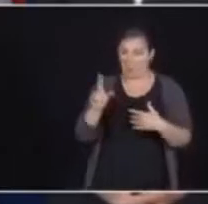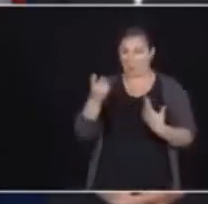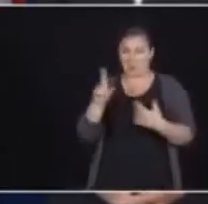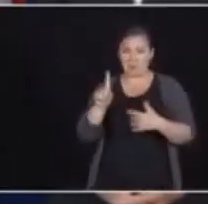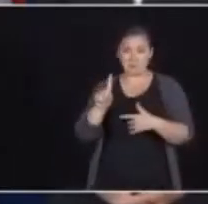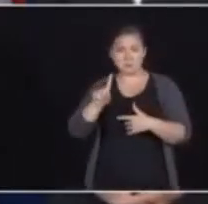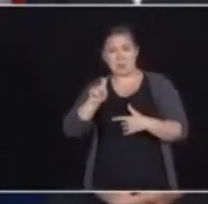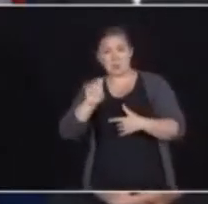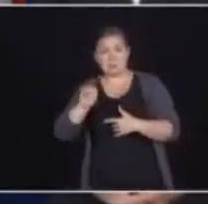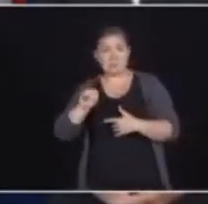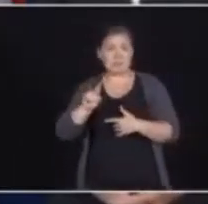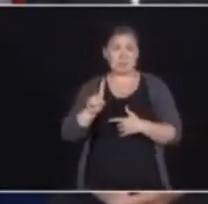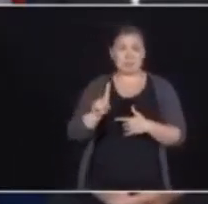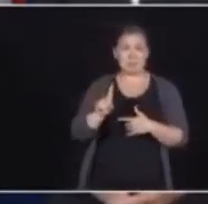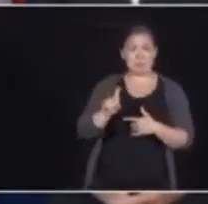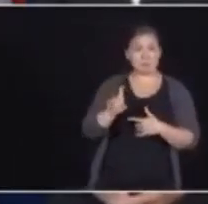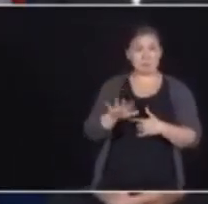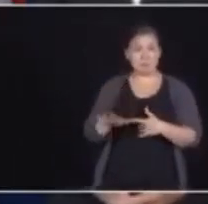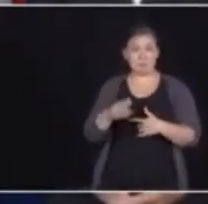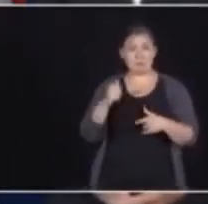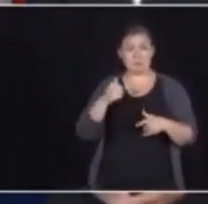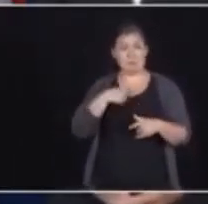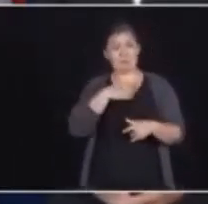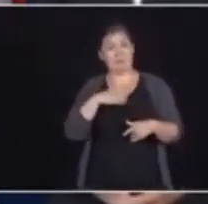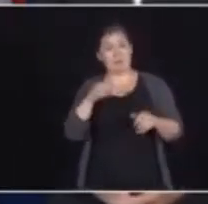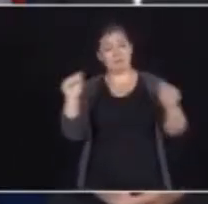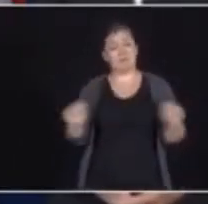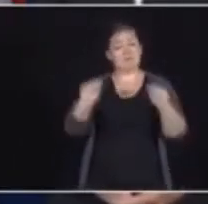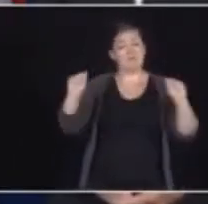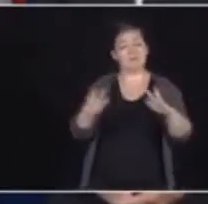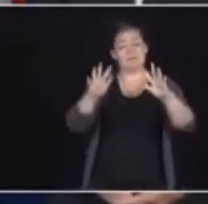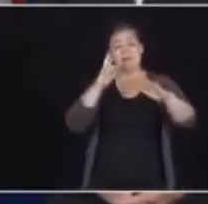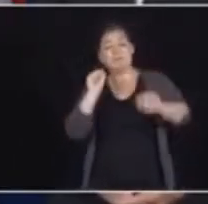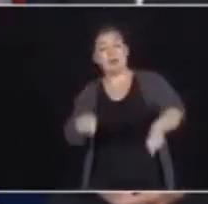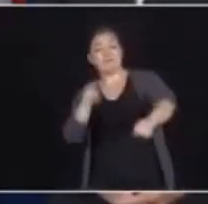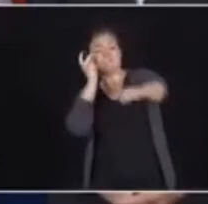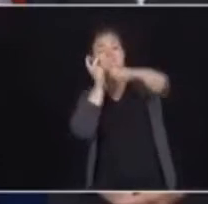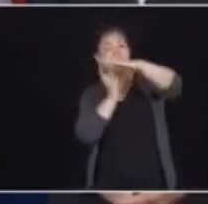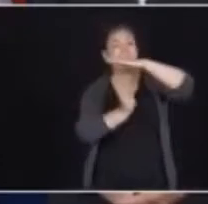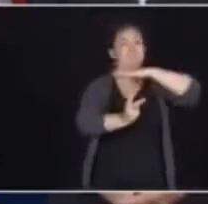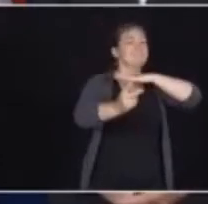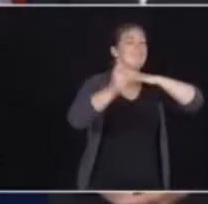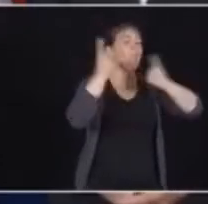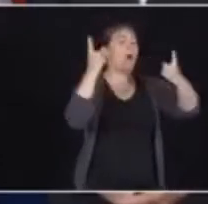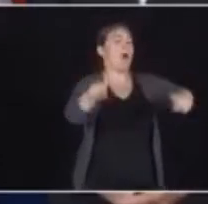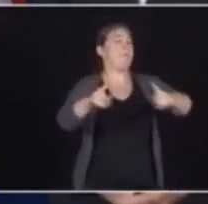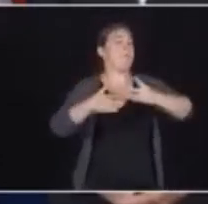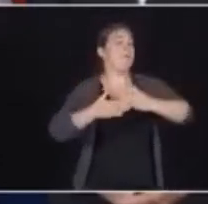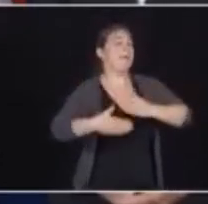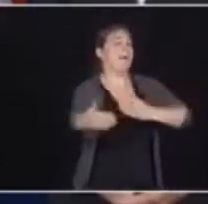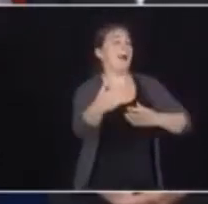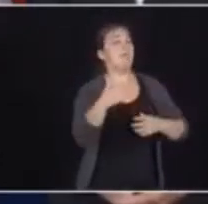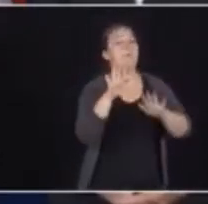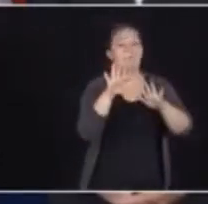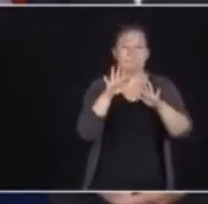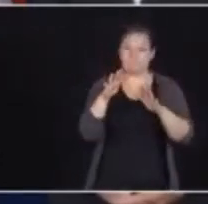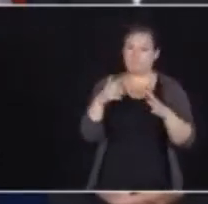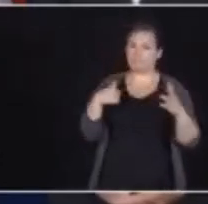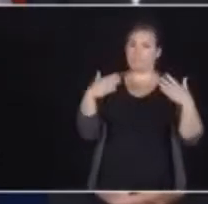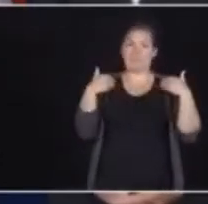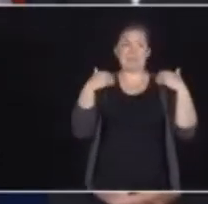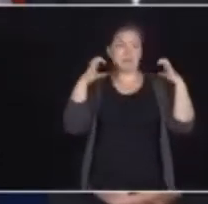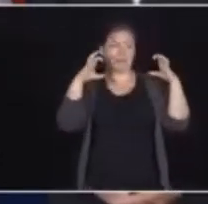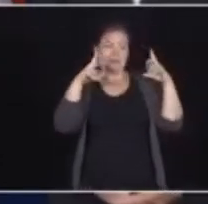crystal ball to see where we are in a month down the road or 2 months down the road. But I think the minister has it bang on, working